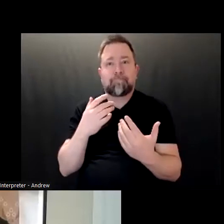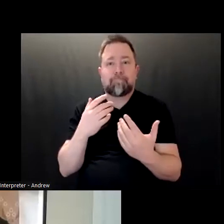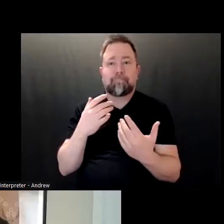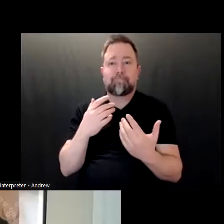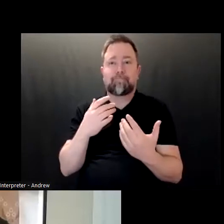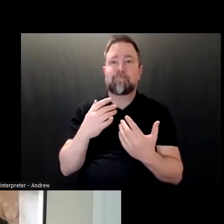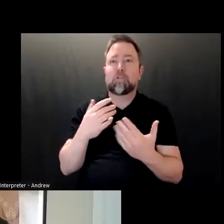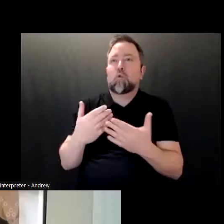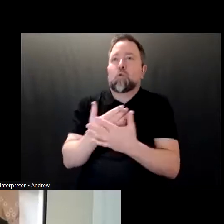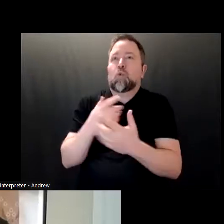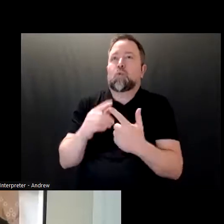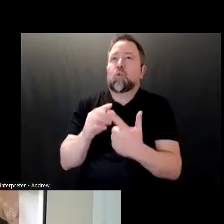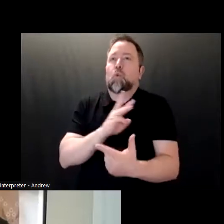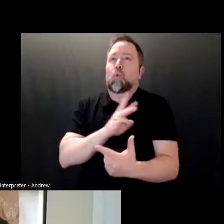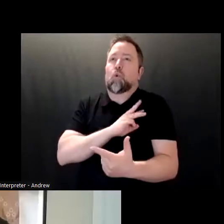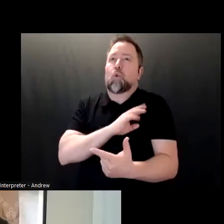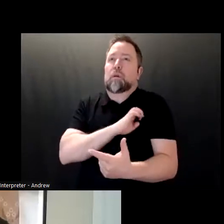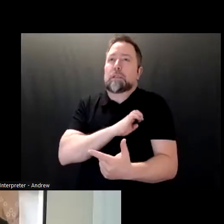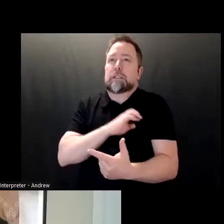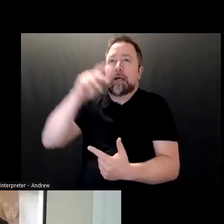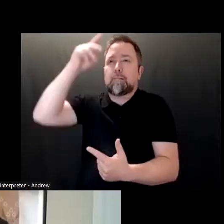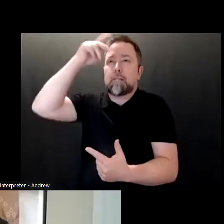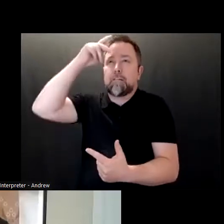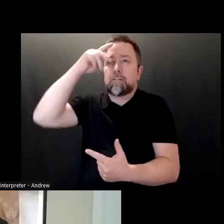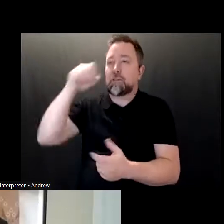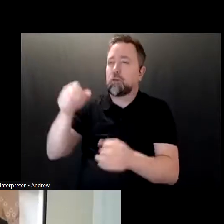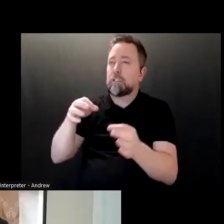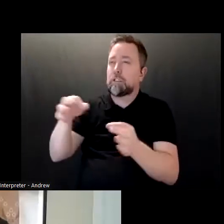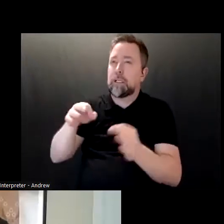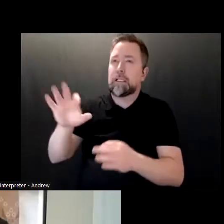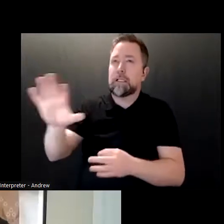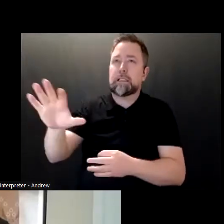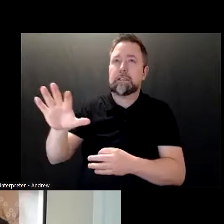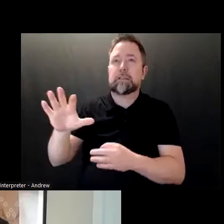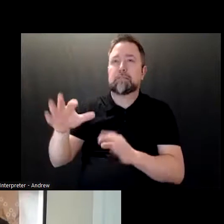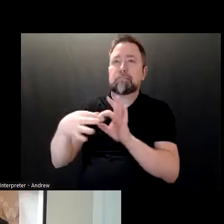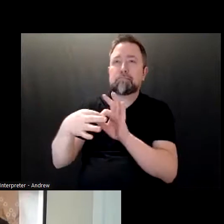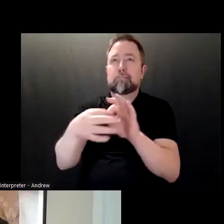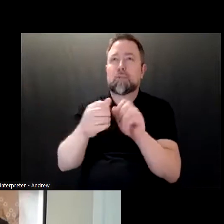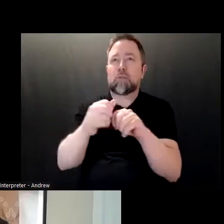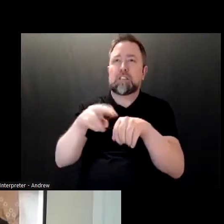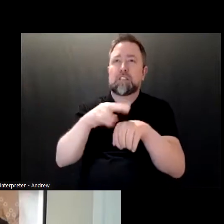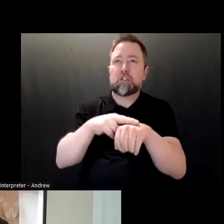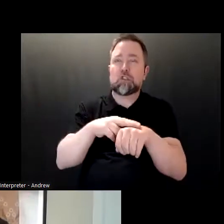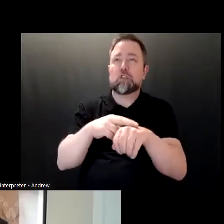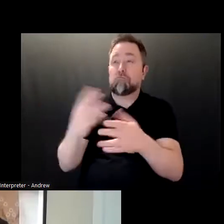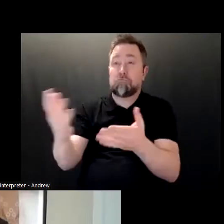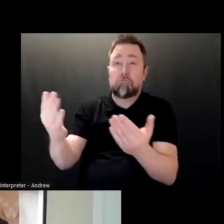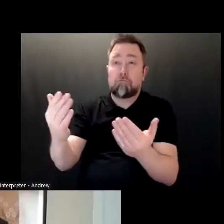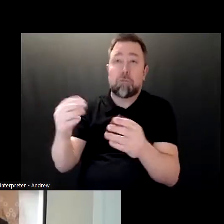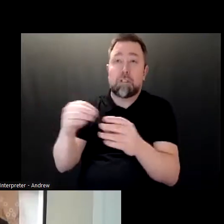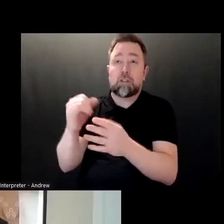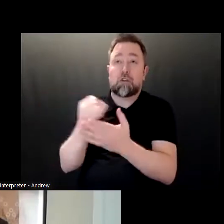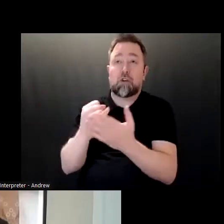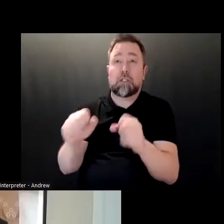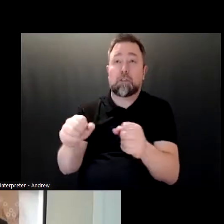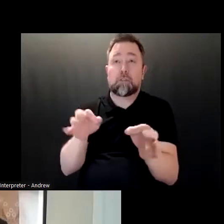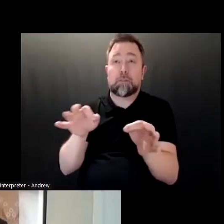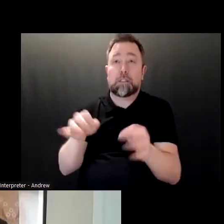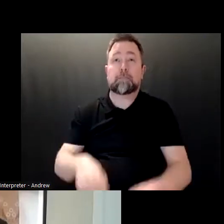contemporary artists. Last year, we offered our true first site intervention with a